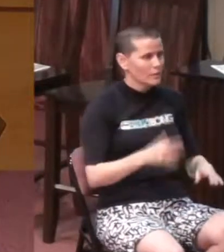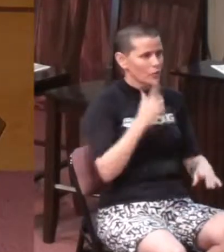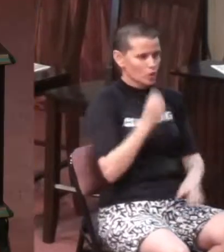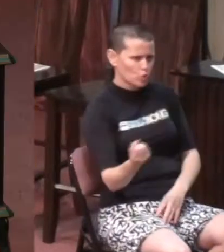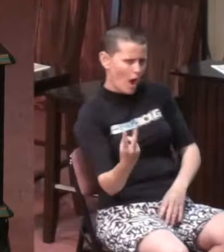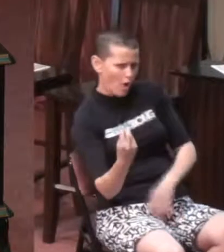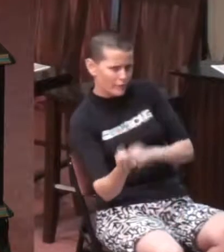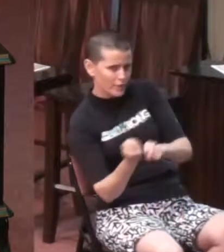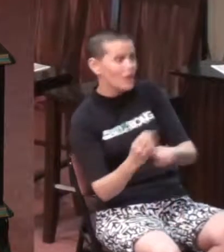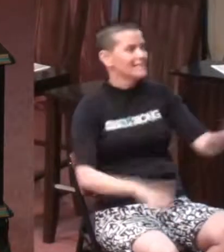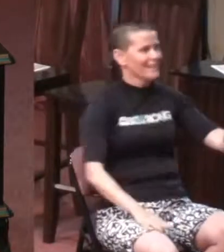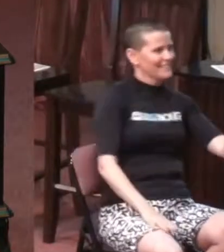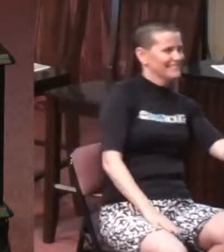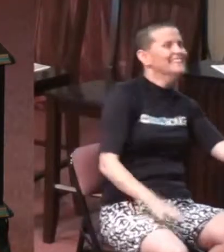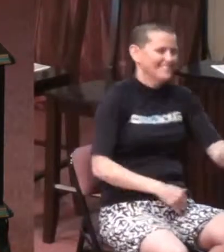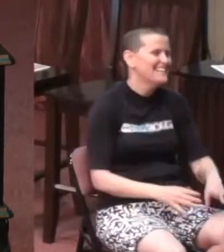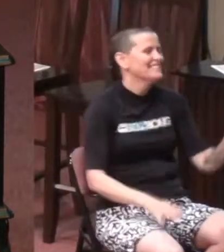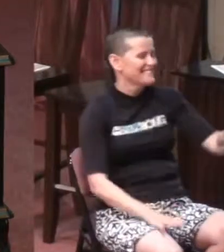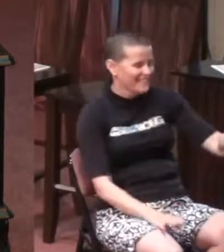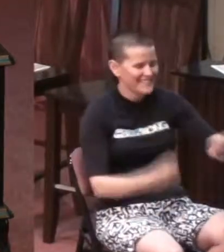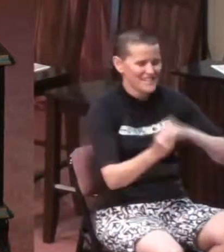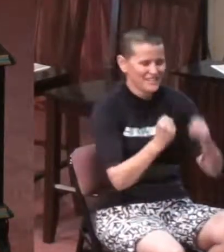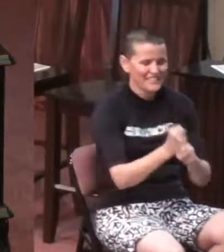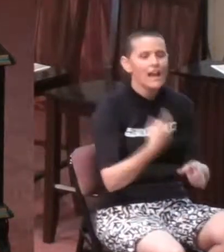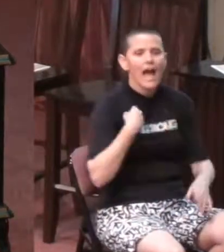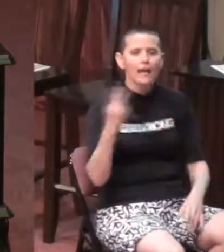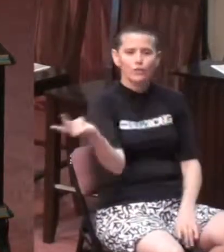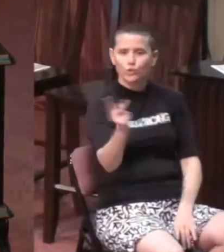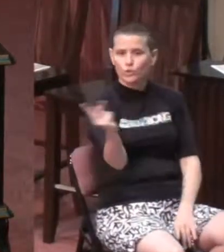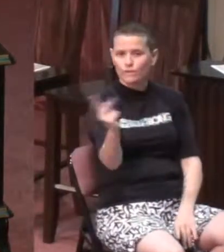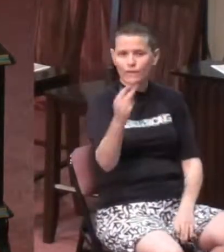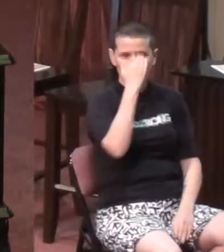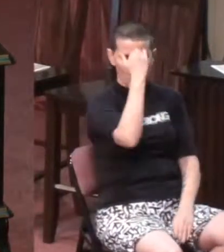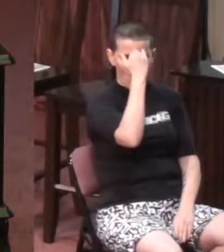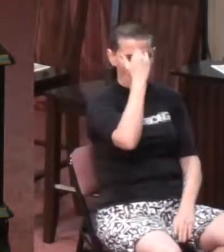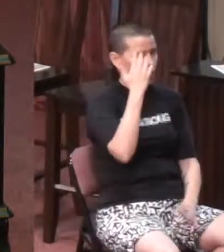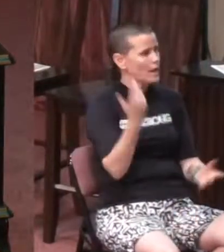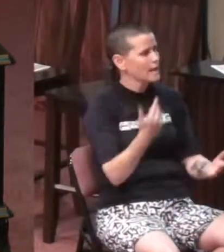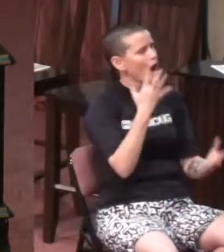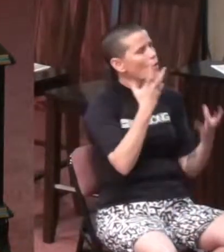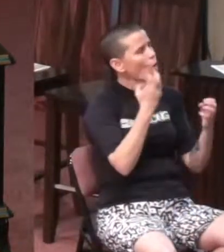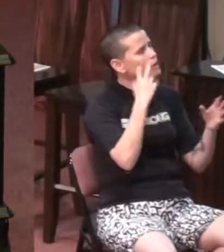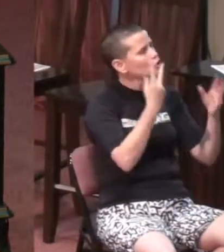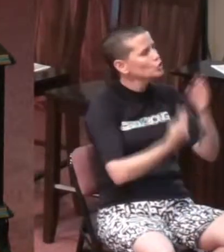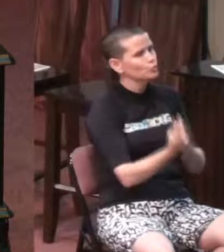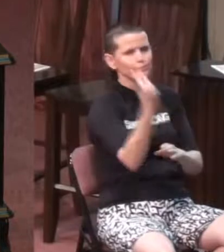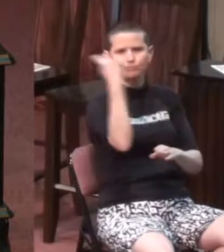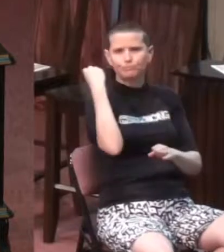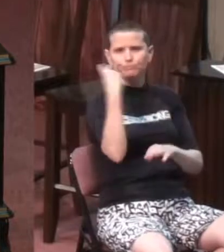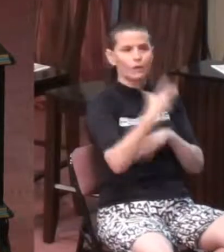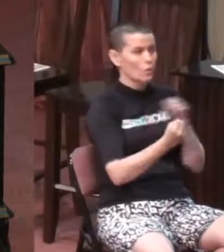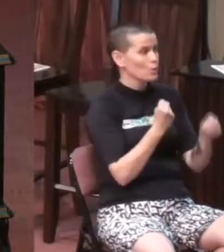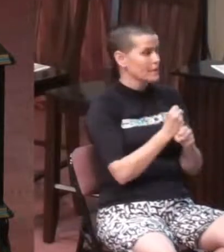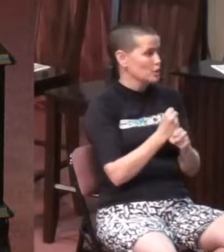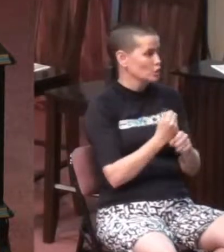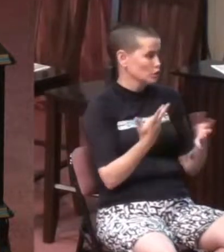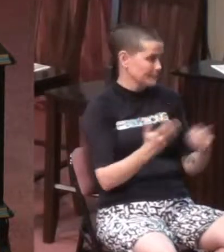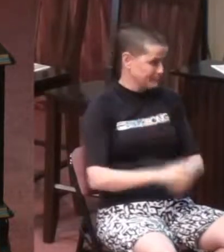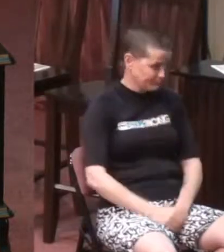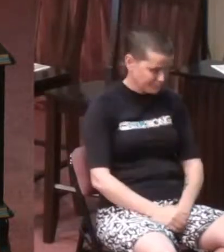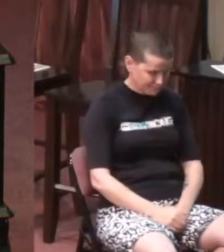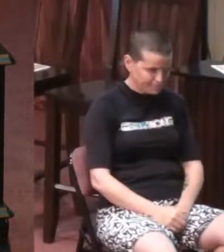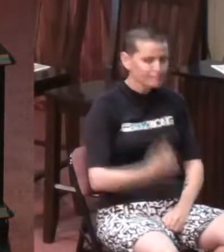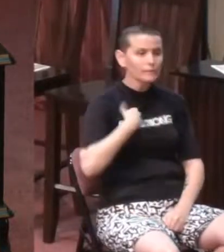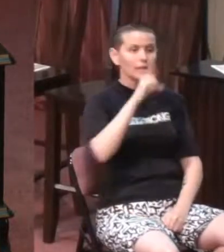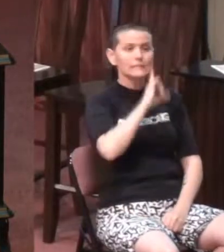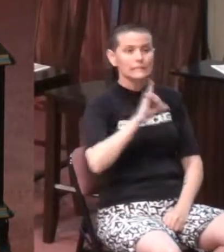okay. And we've known each other from that time period, and I wanted to give you a glimpse back in time 3 years ago. I was a